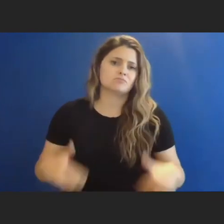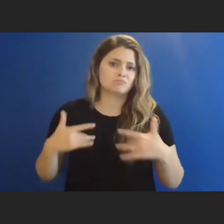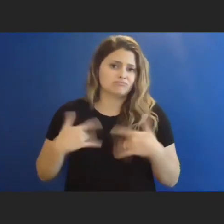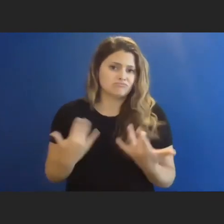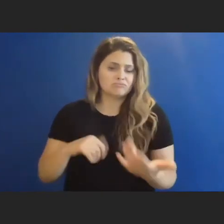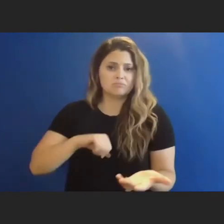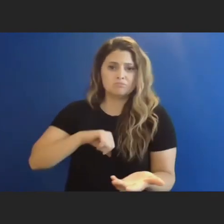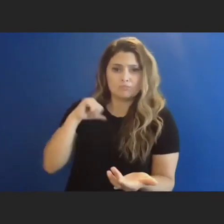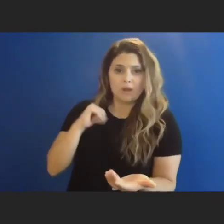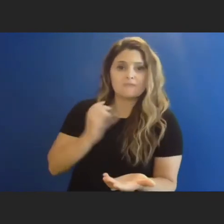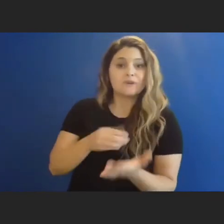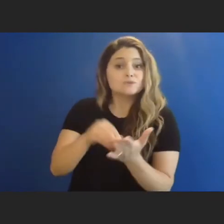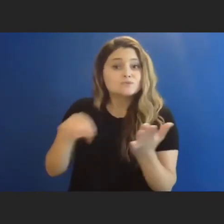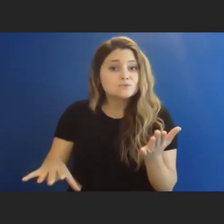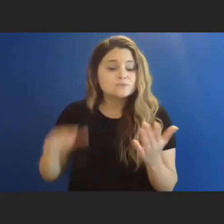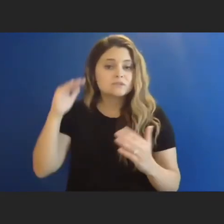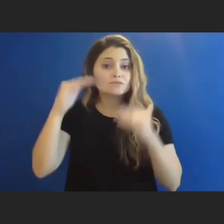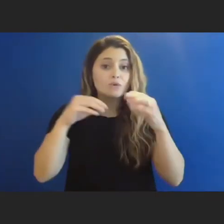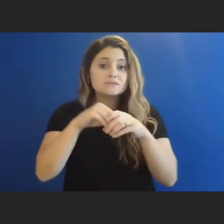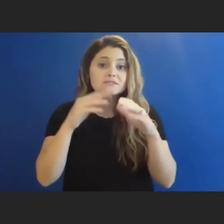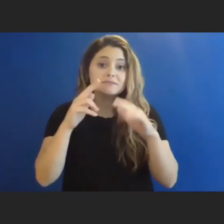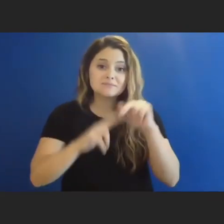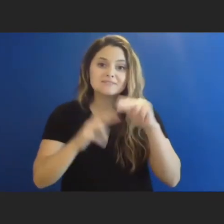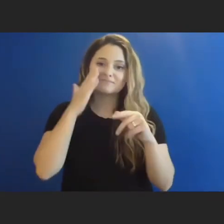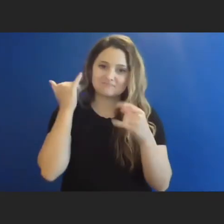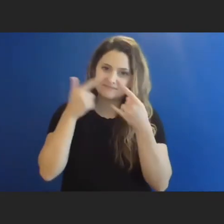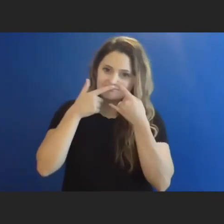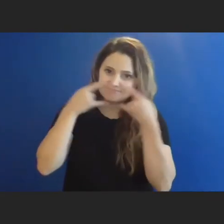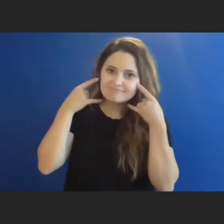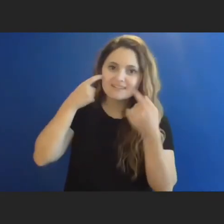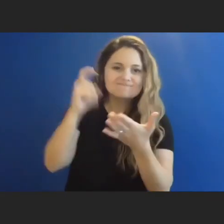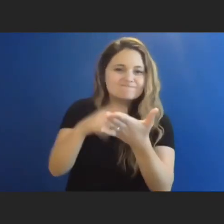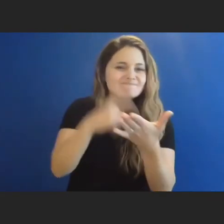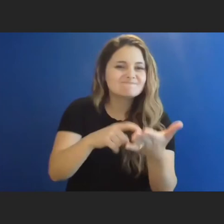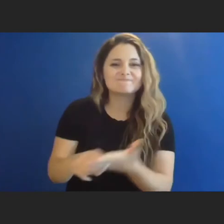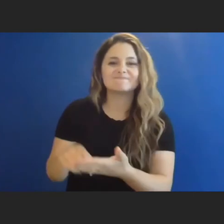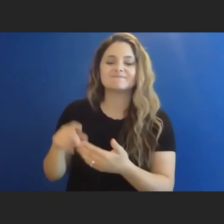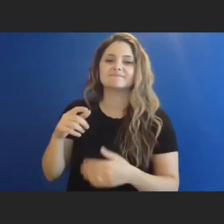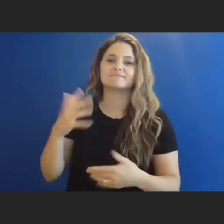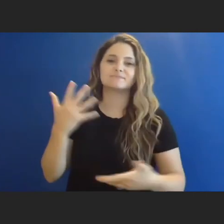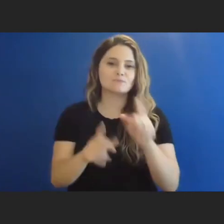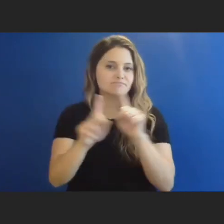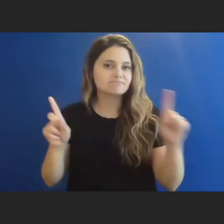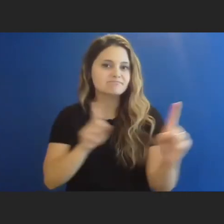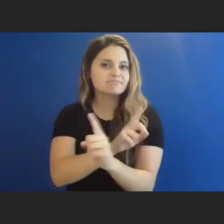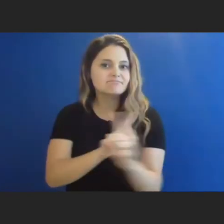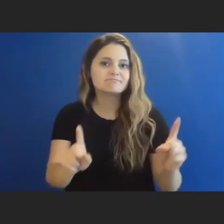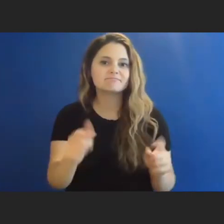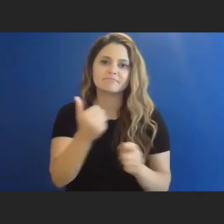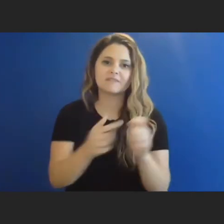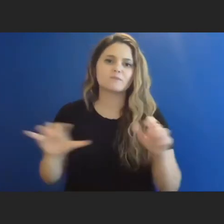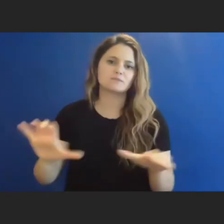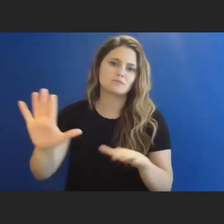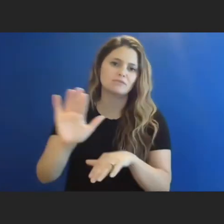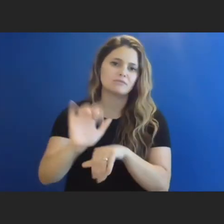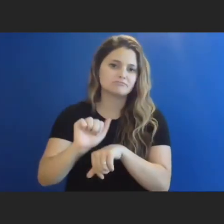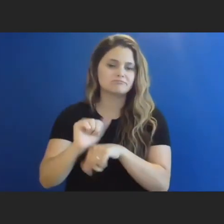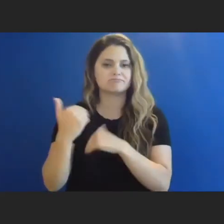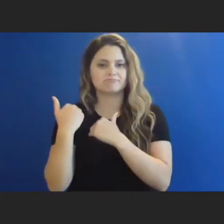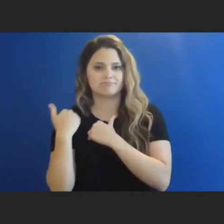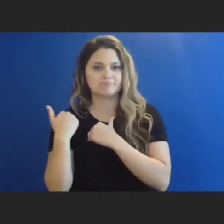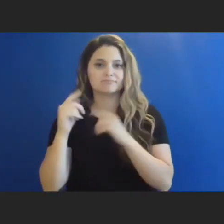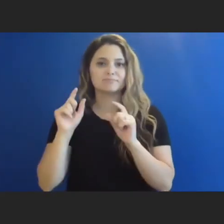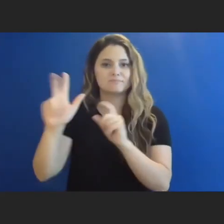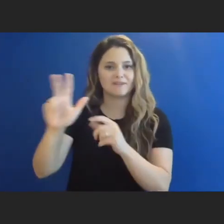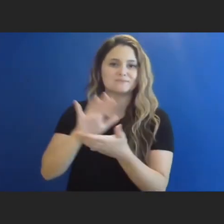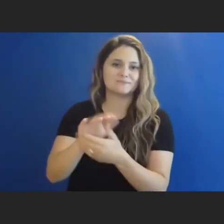and adults in our buildings because we have been wearing masks and practicing social distancing, and everyone has done their part to go to school